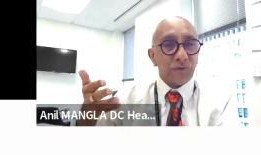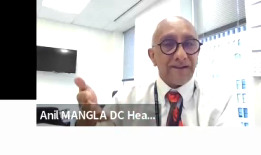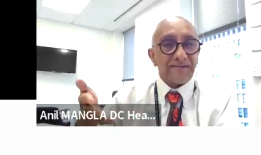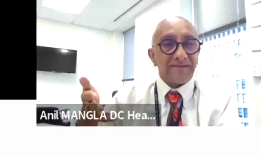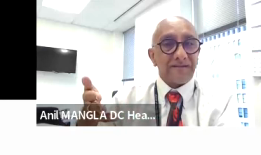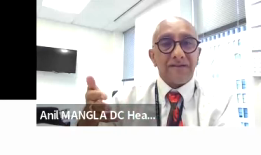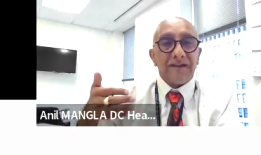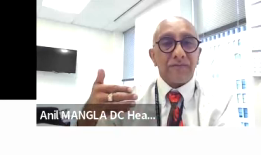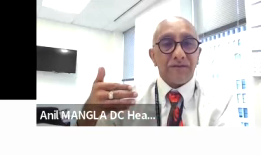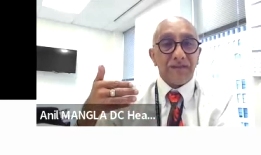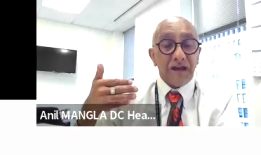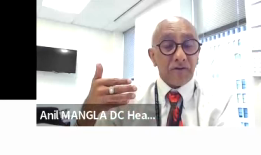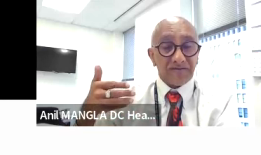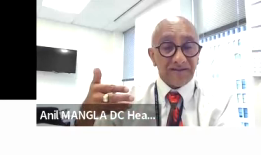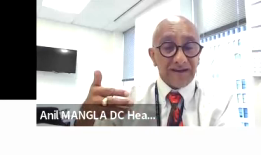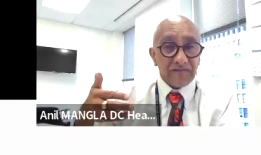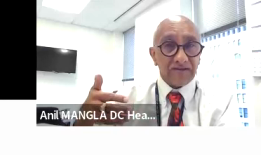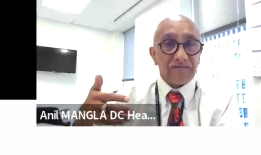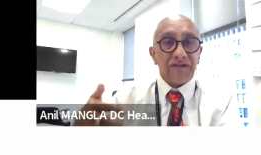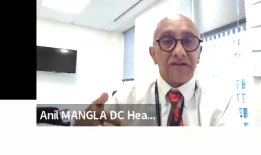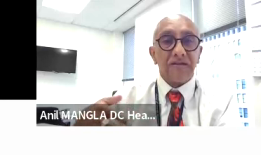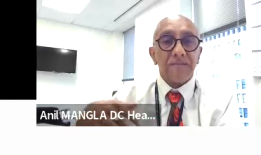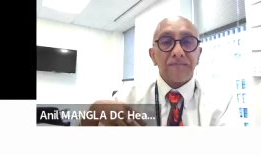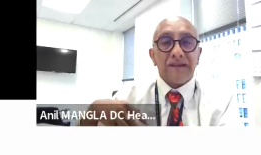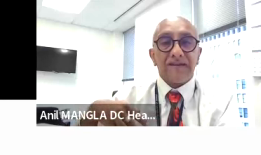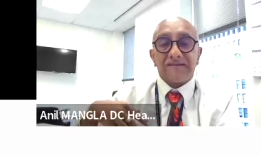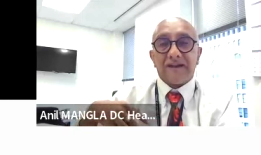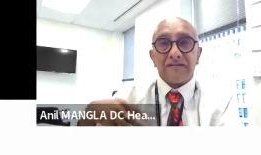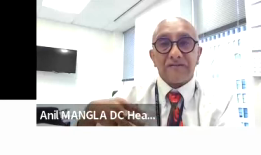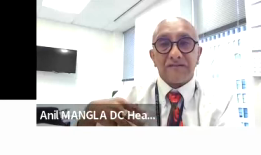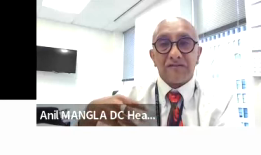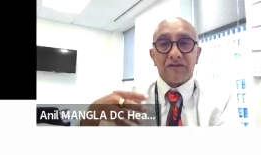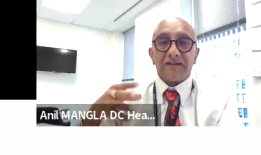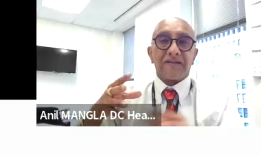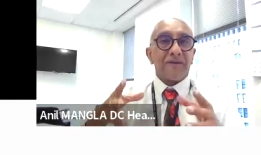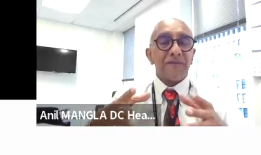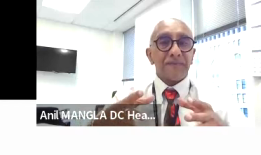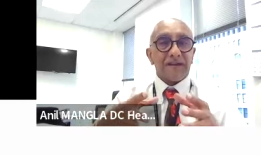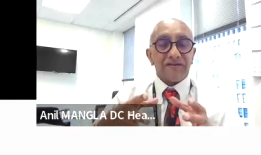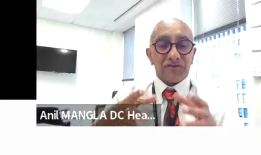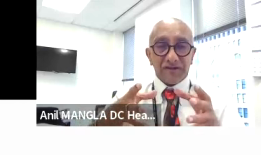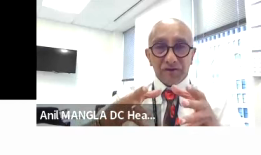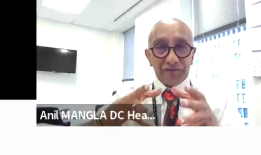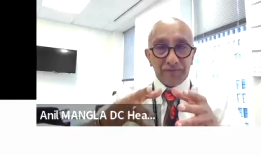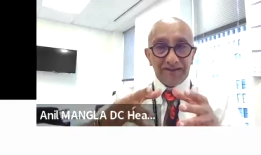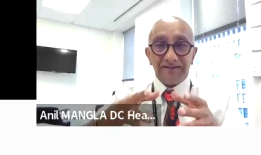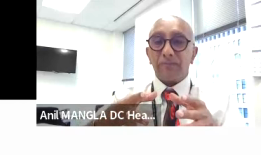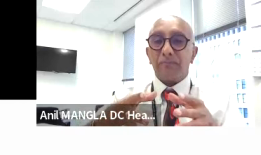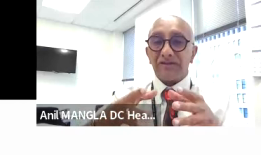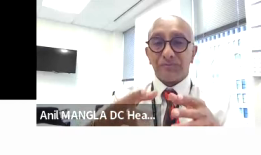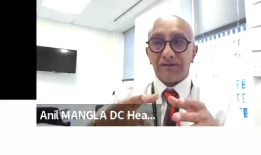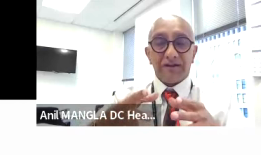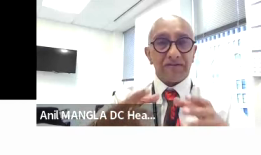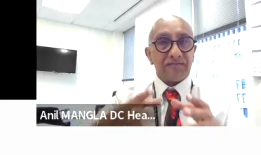also seen influenza, and we've now seen RSV that is starting to circulate now. During COVID, we